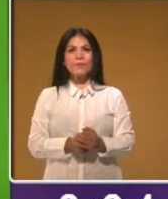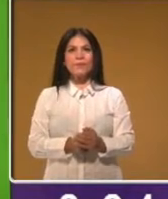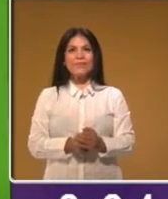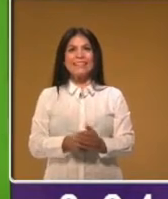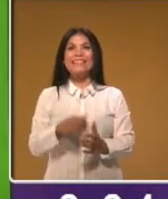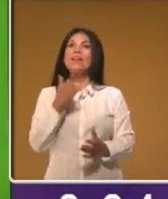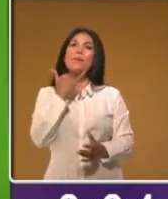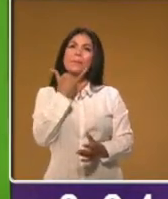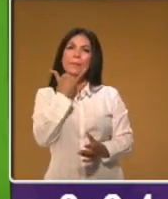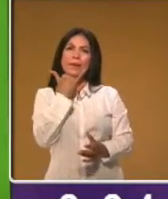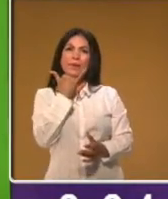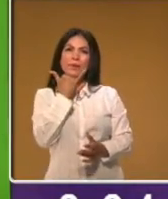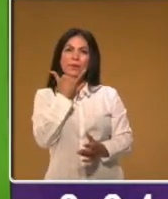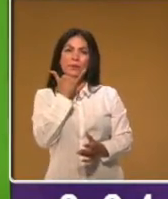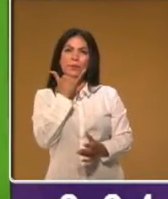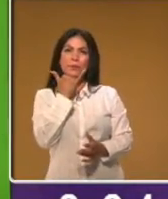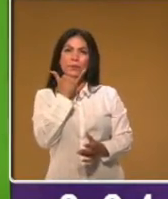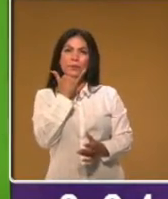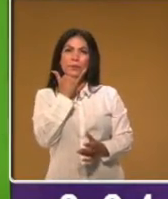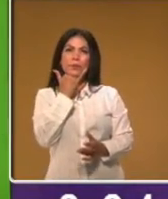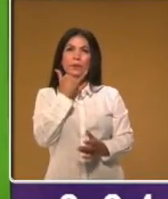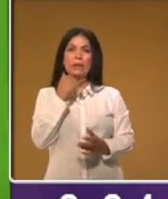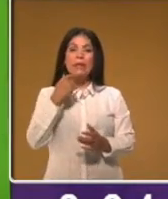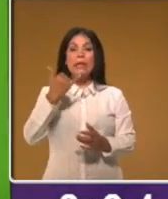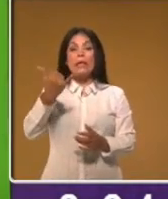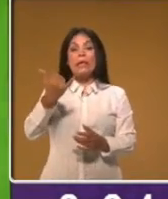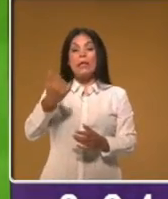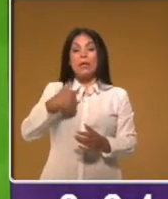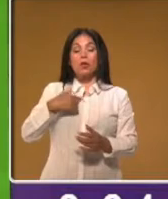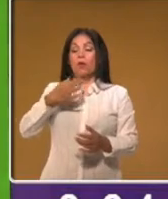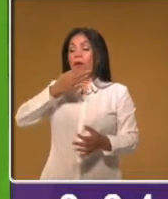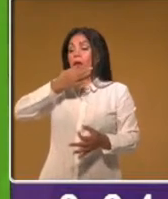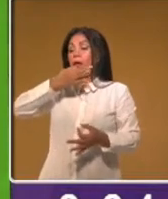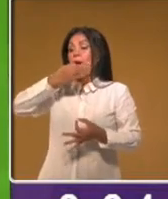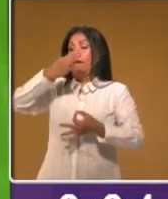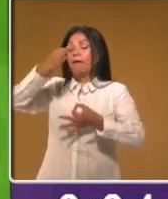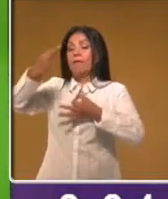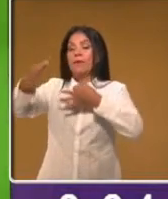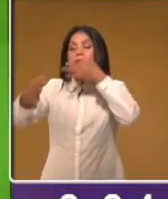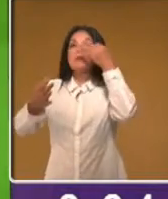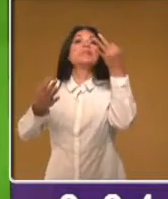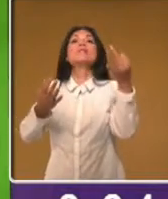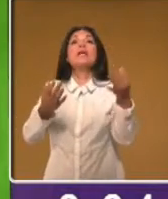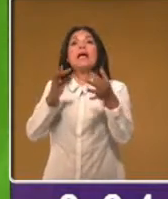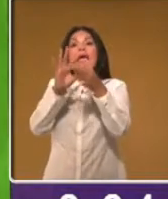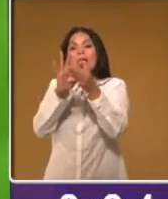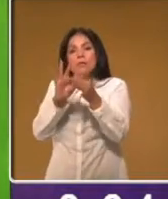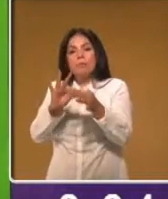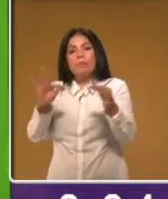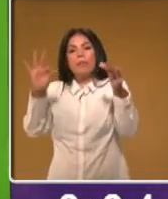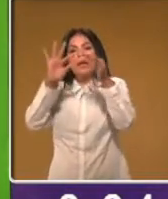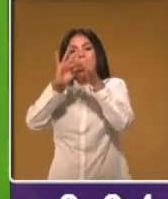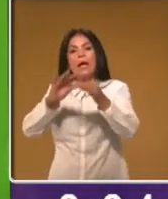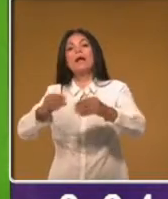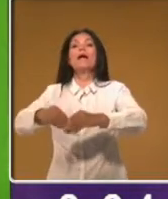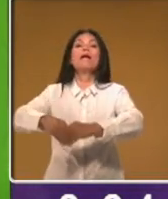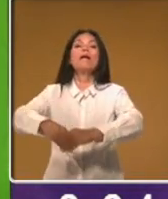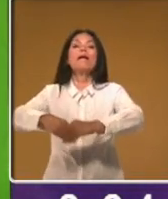Excuse me for, and then you express what are you going to offer.